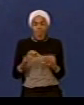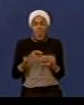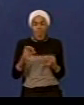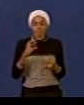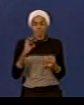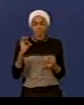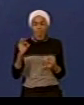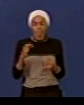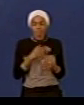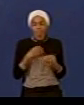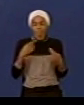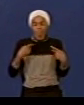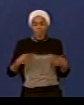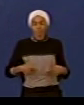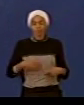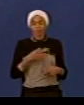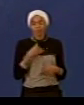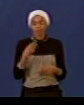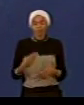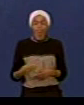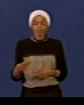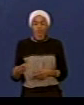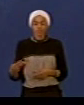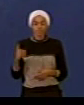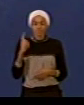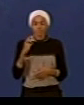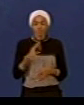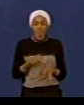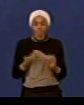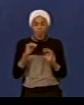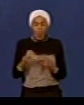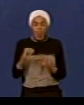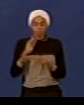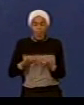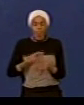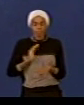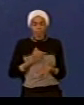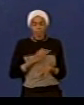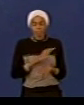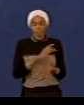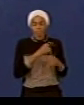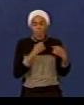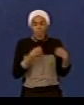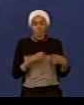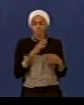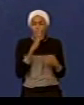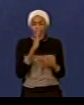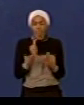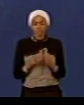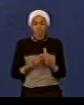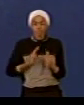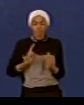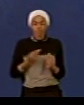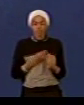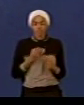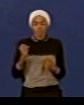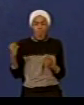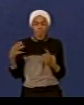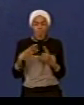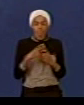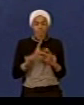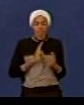and physically and materially, you will impress upon our hearts. Be with us, enlighten